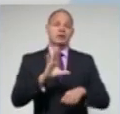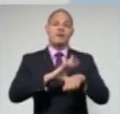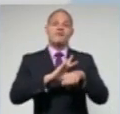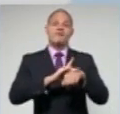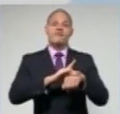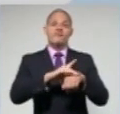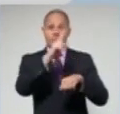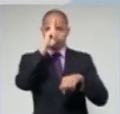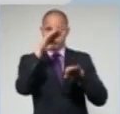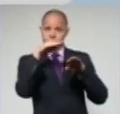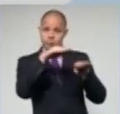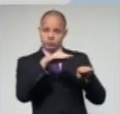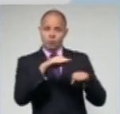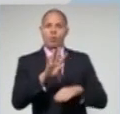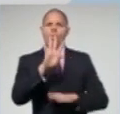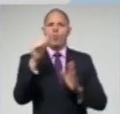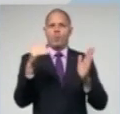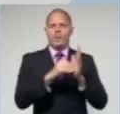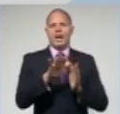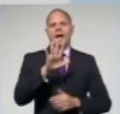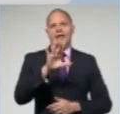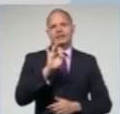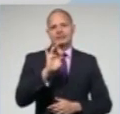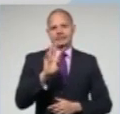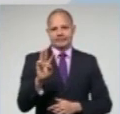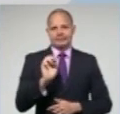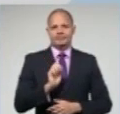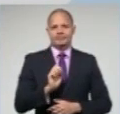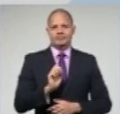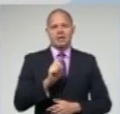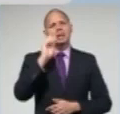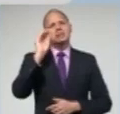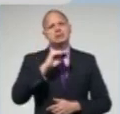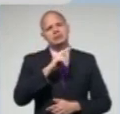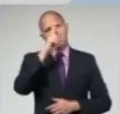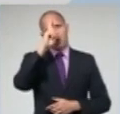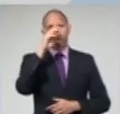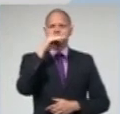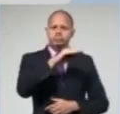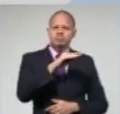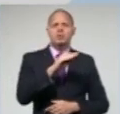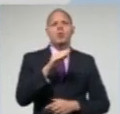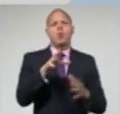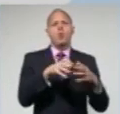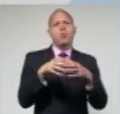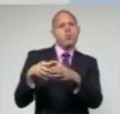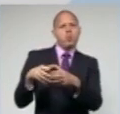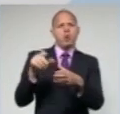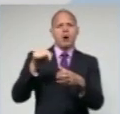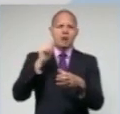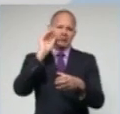5,883 hospitalized patients, 581 are suspected cases,